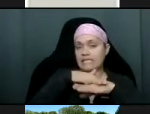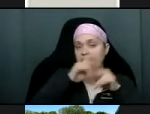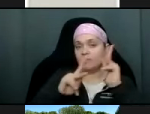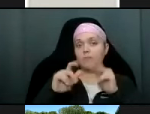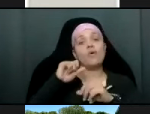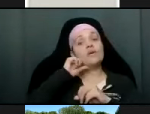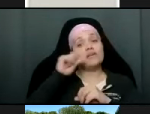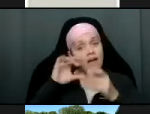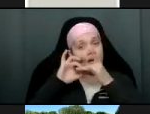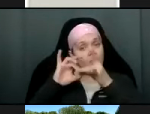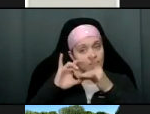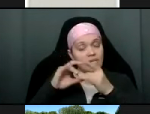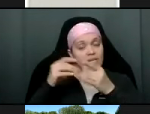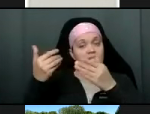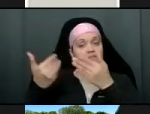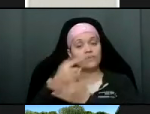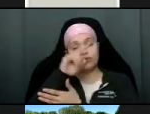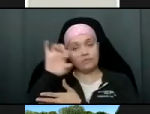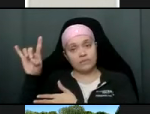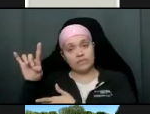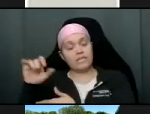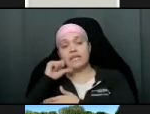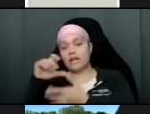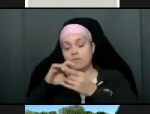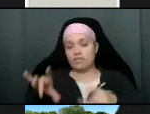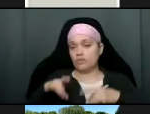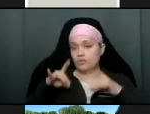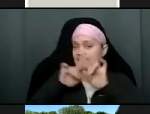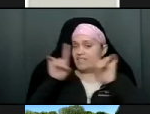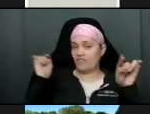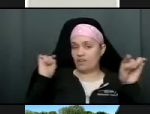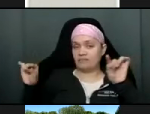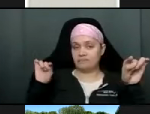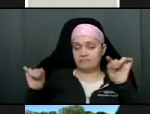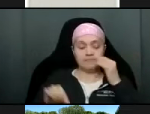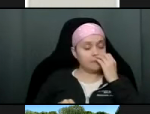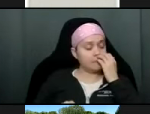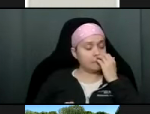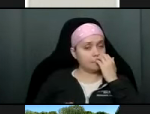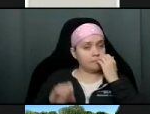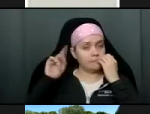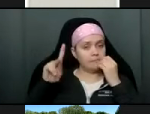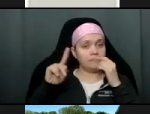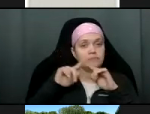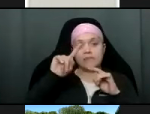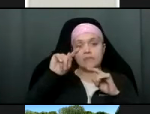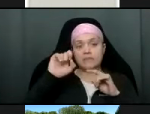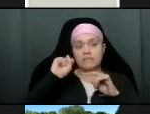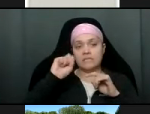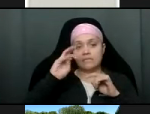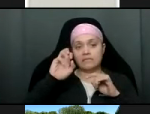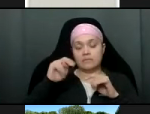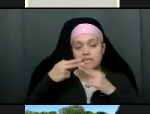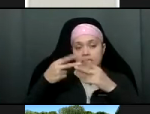not related to the native peoples of Australia, entirely different. All right, but Tasman named the